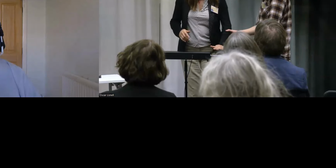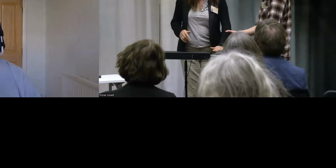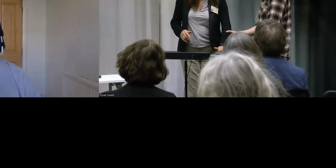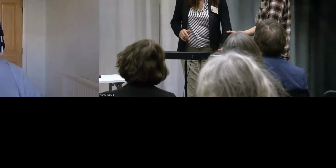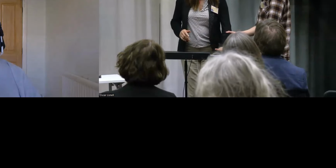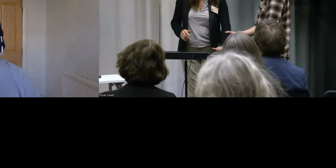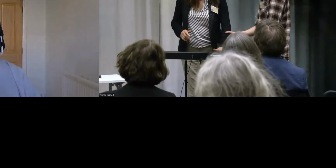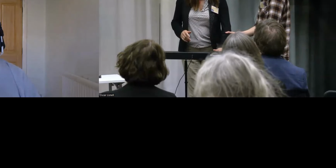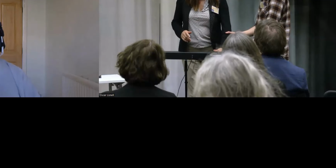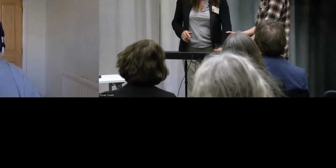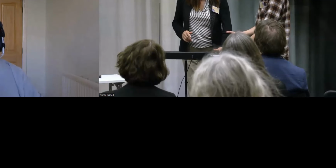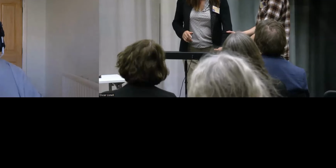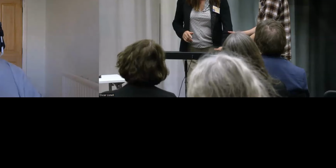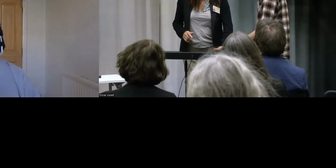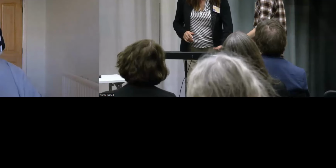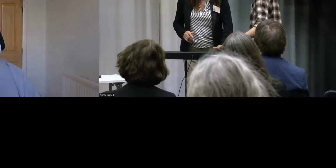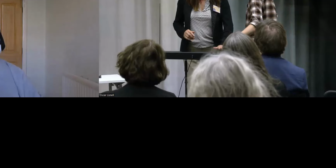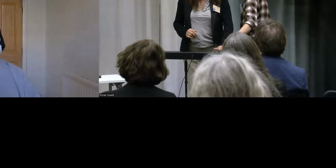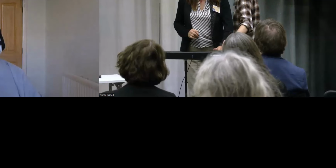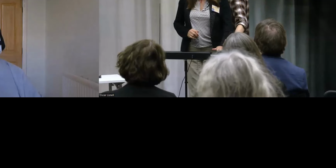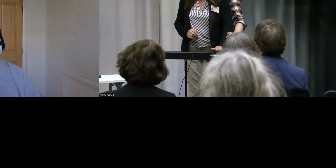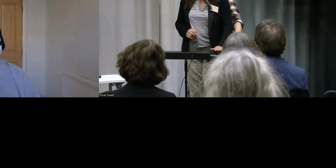volume. Now it's silent.